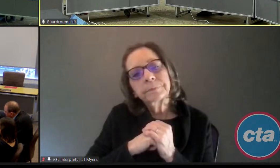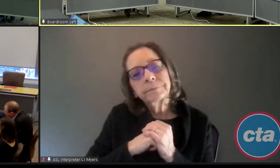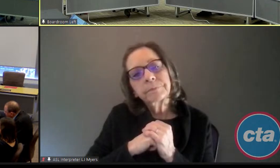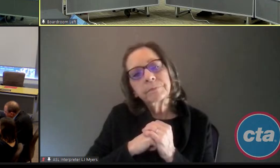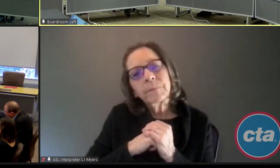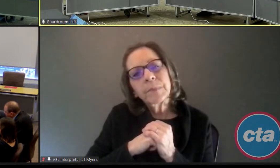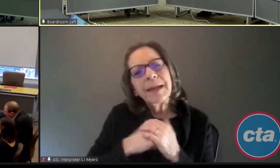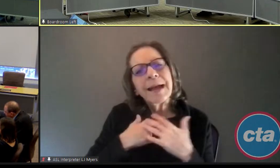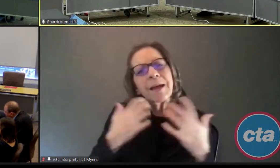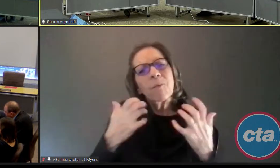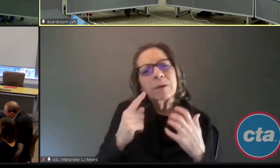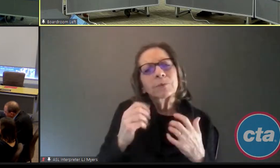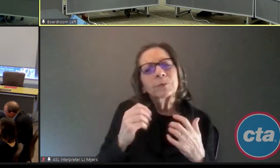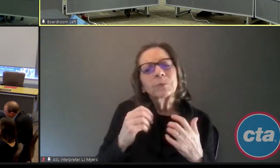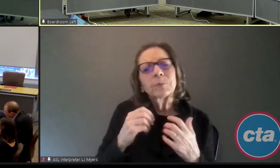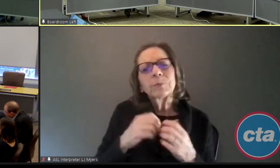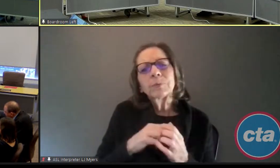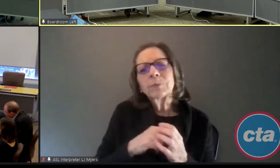want to